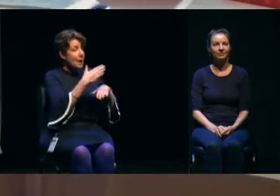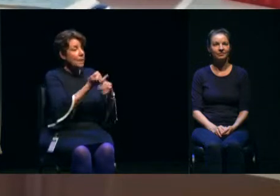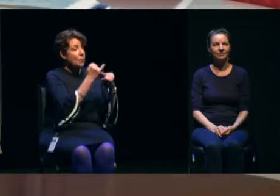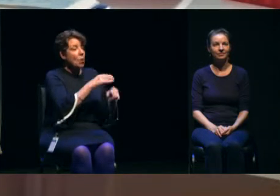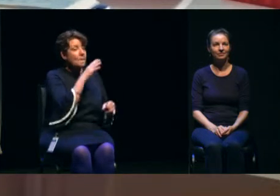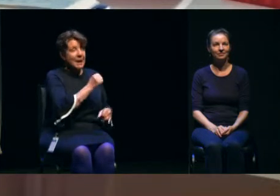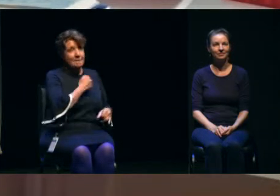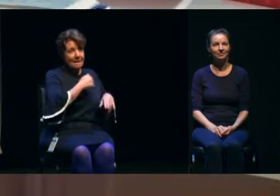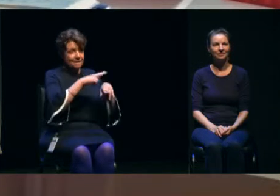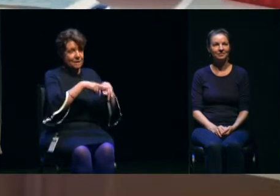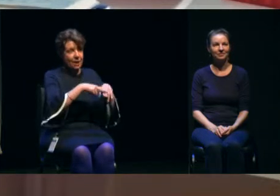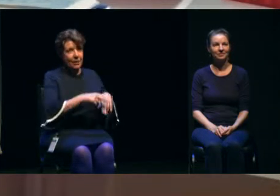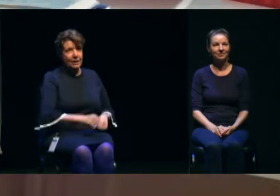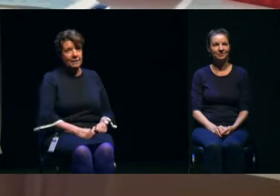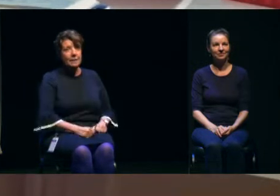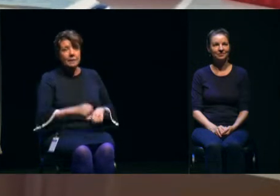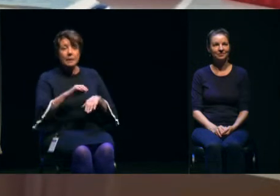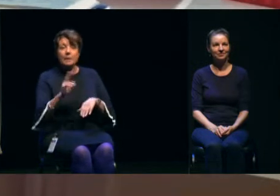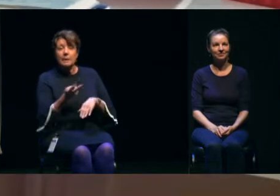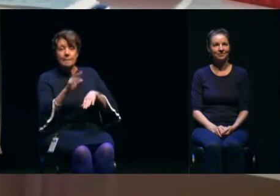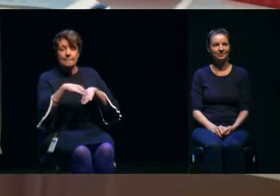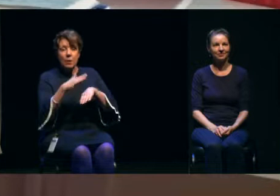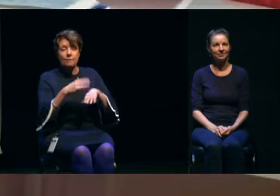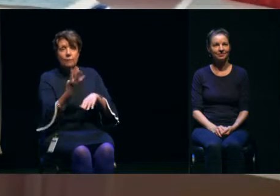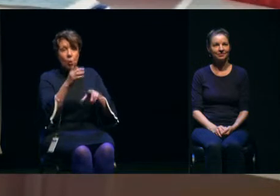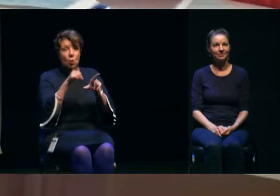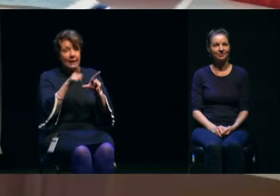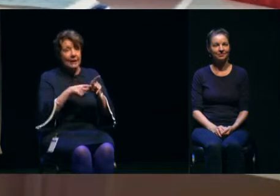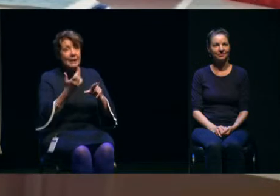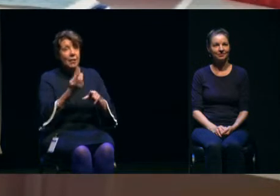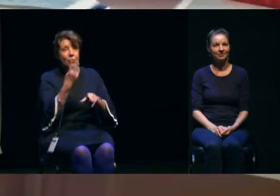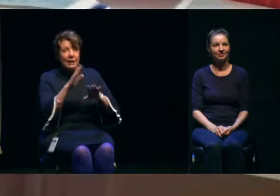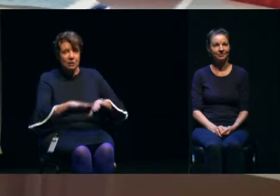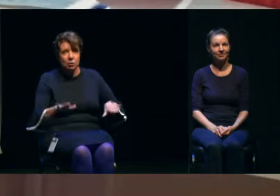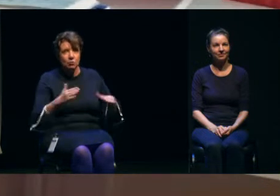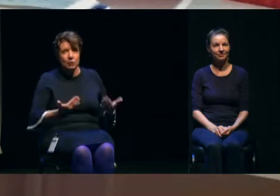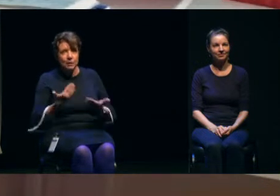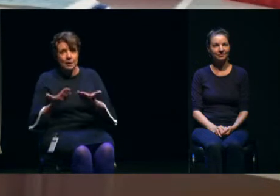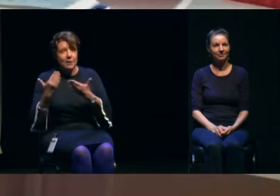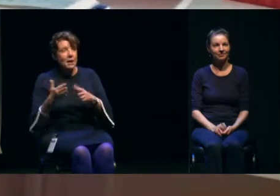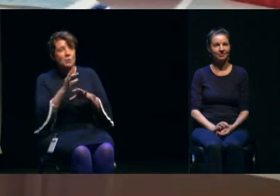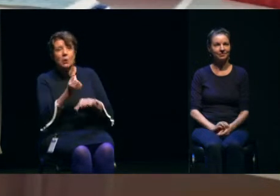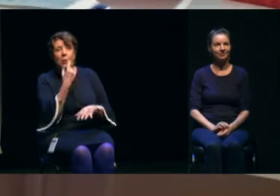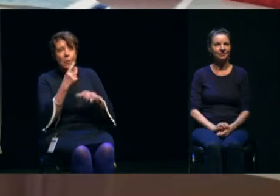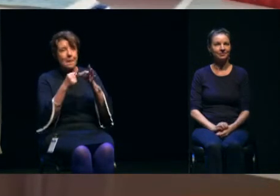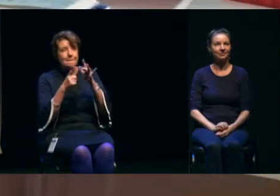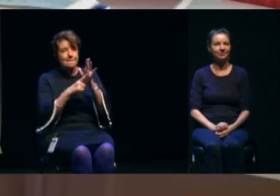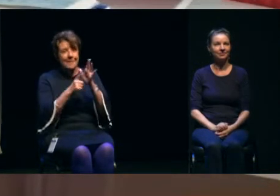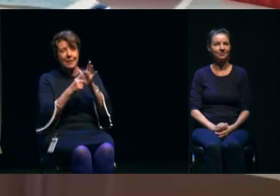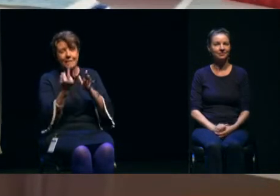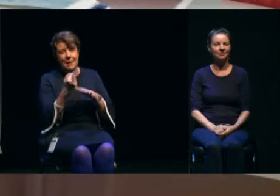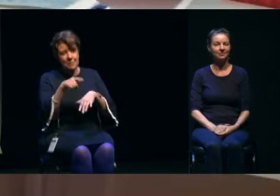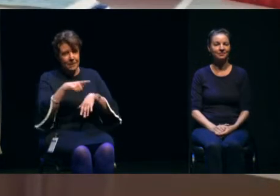father. She was married for 4 years and had 3 kids. There was no pill available then.